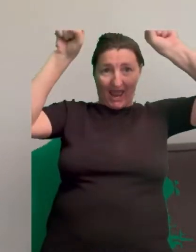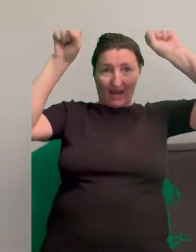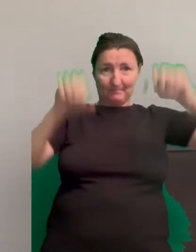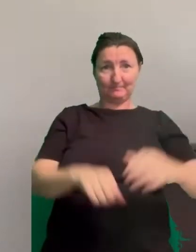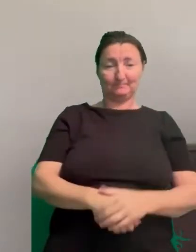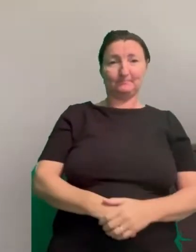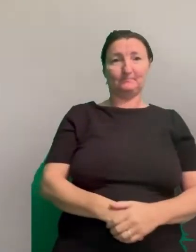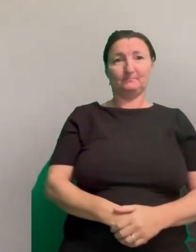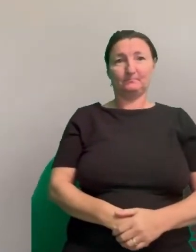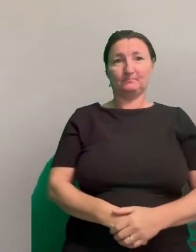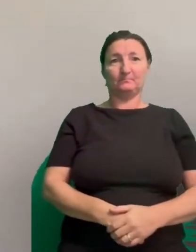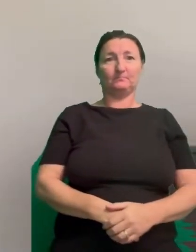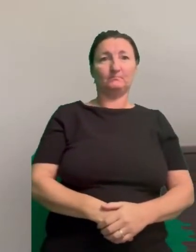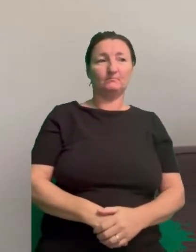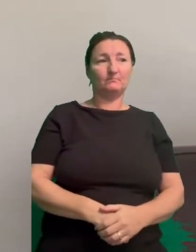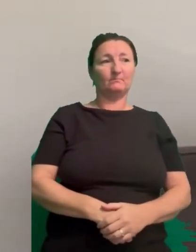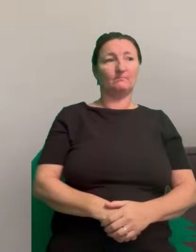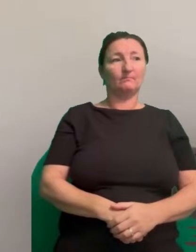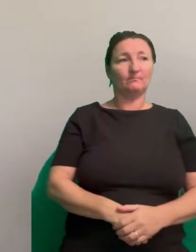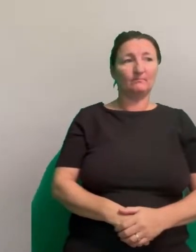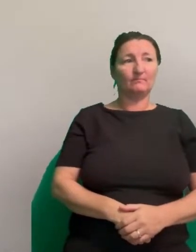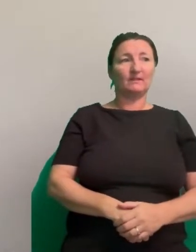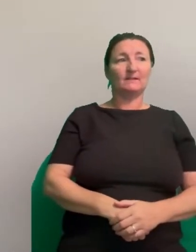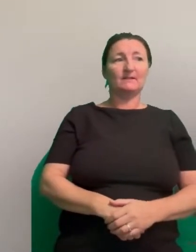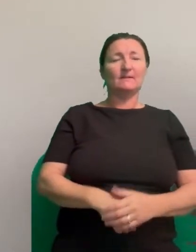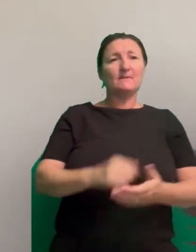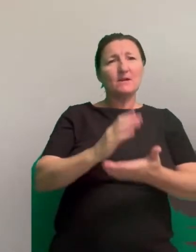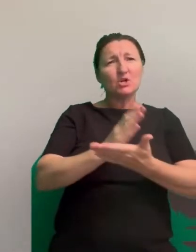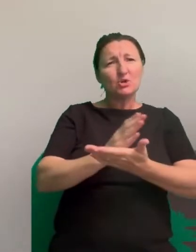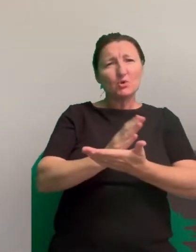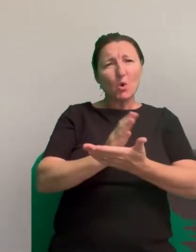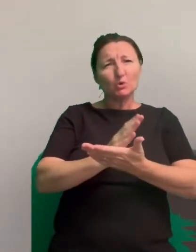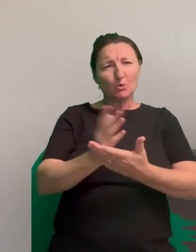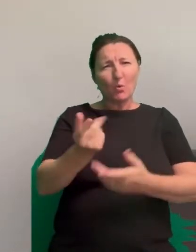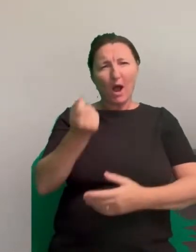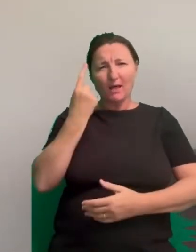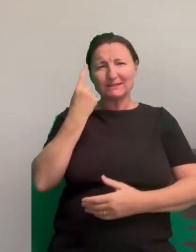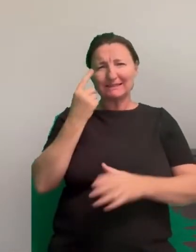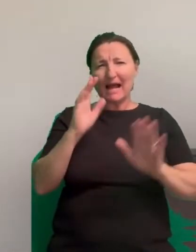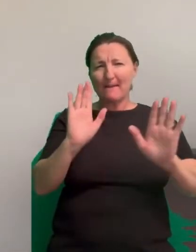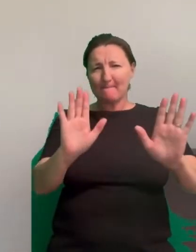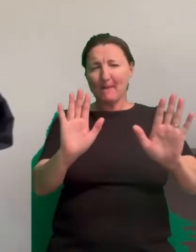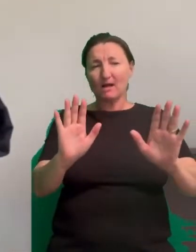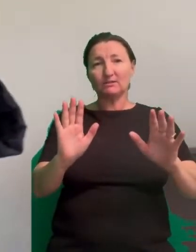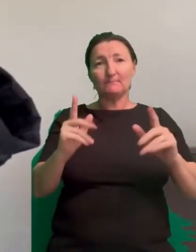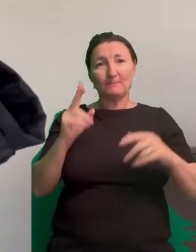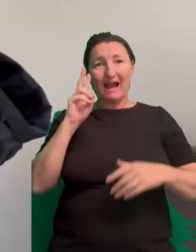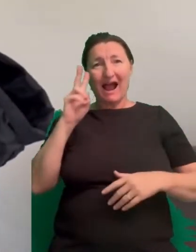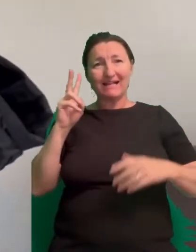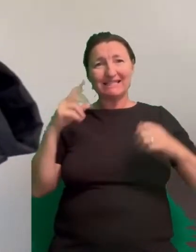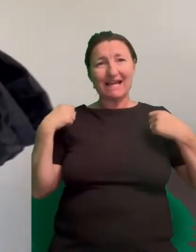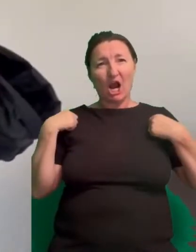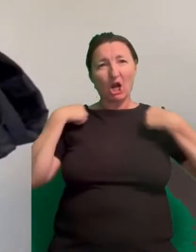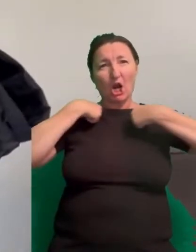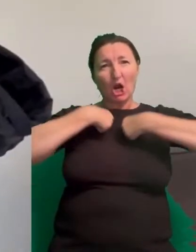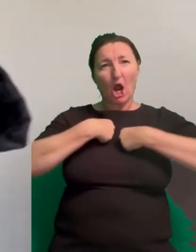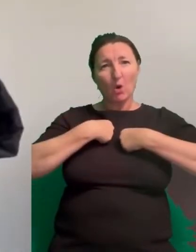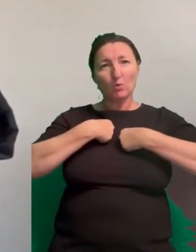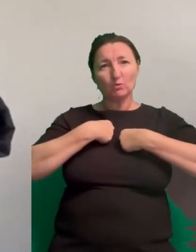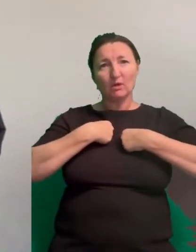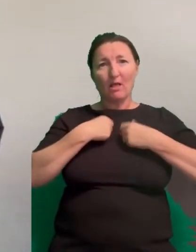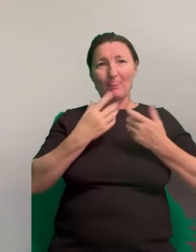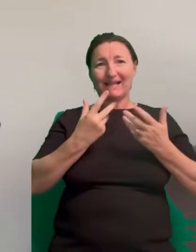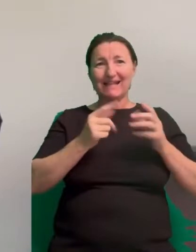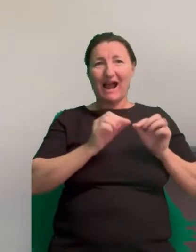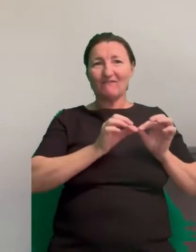hair. So I am not sure you will understand, but a coat like this can